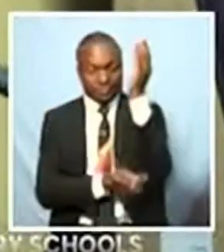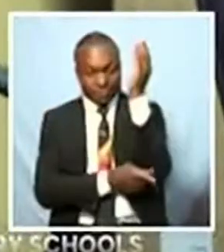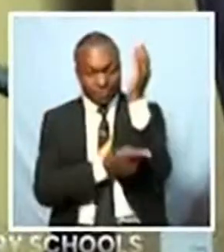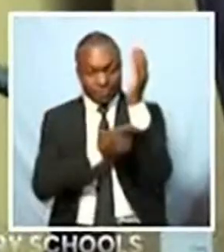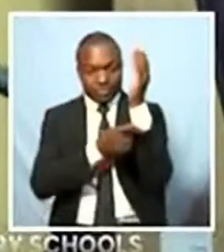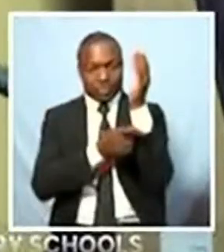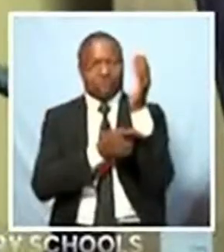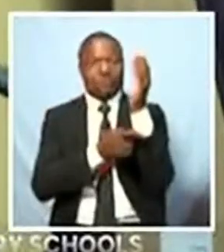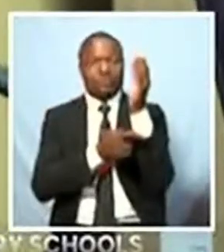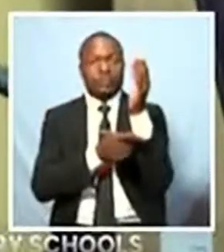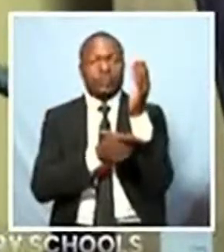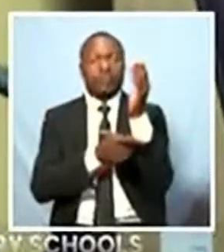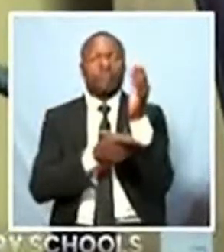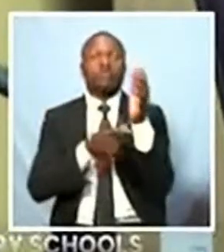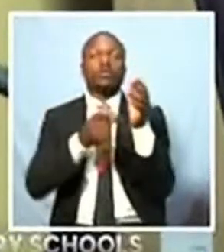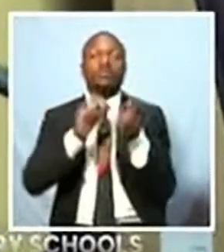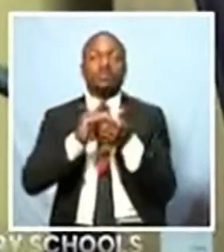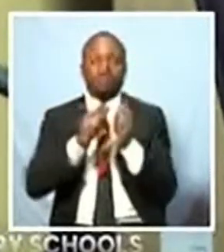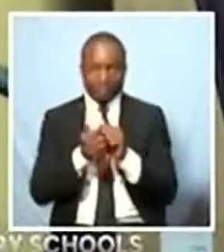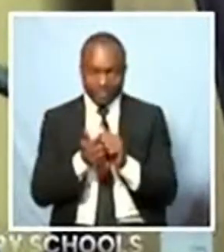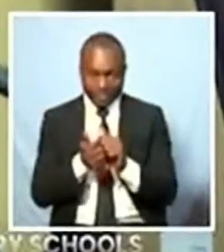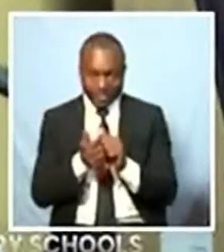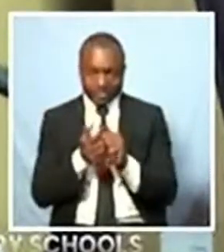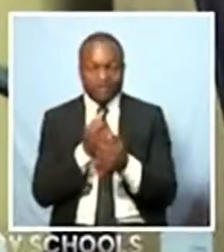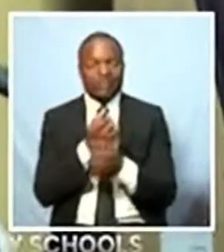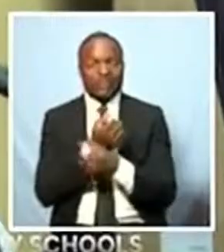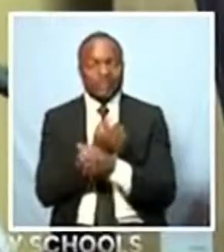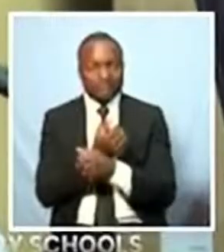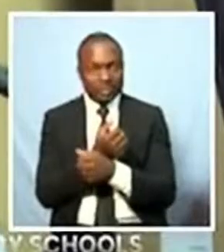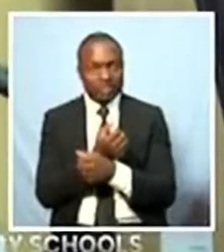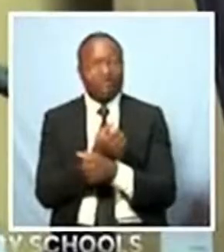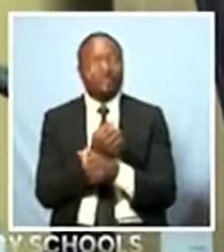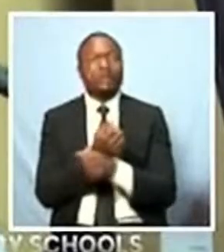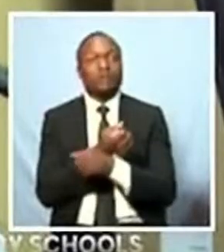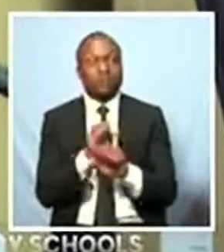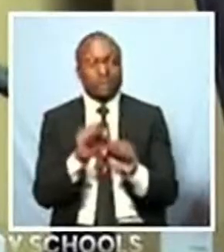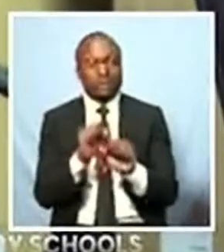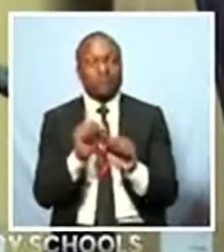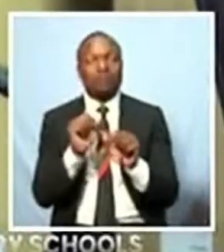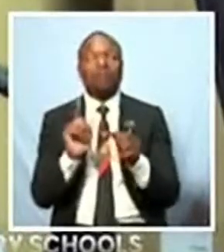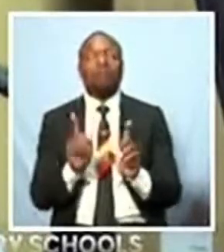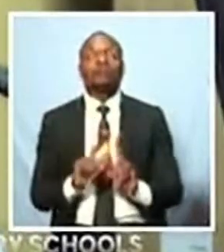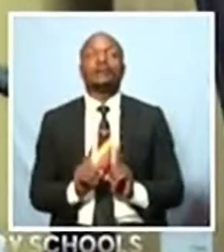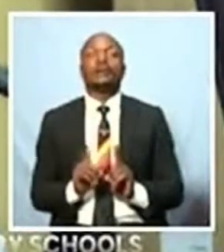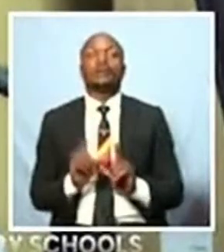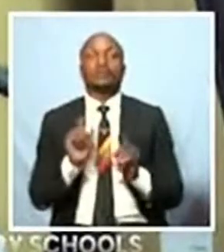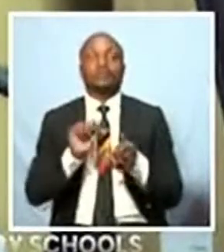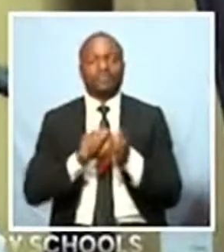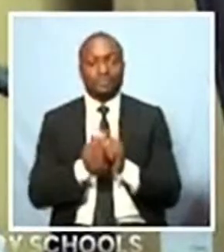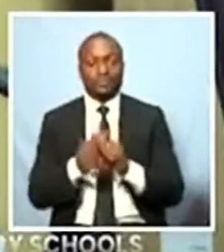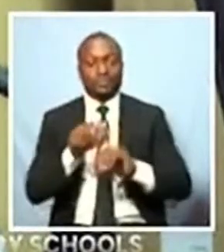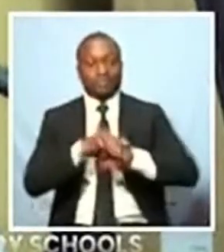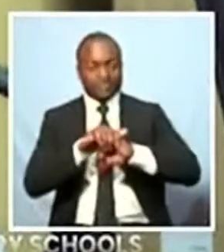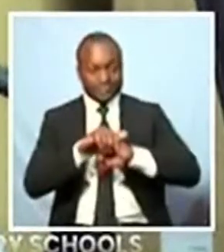to problematize where the situation is for literacy and